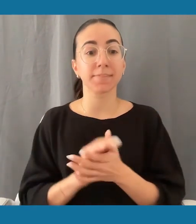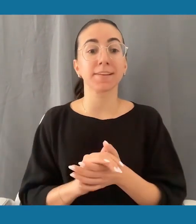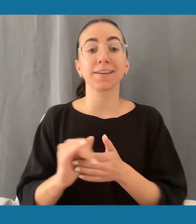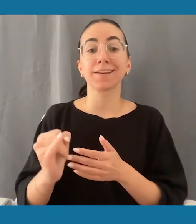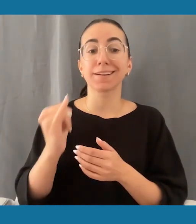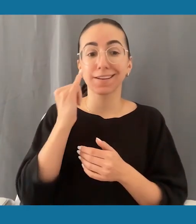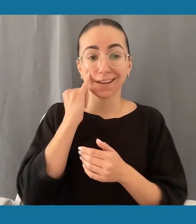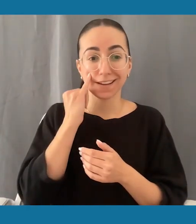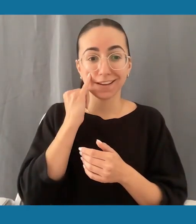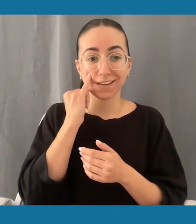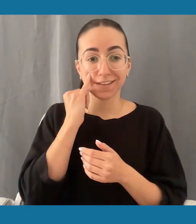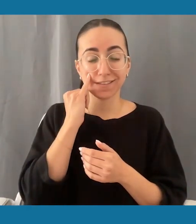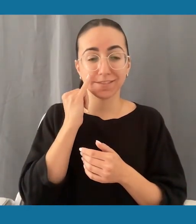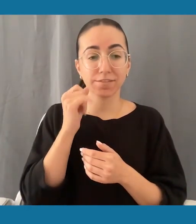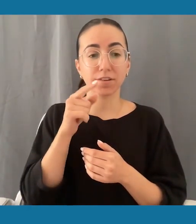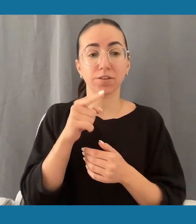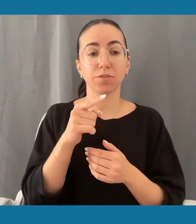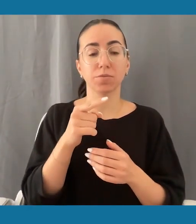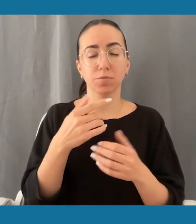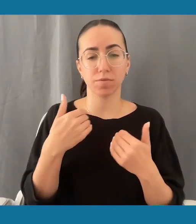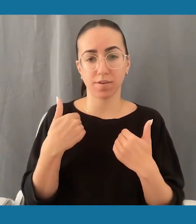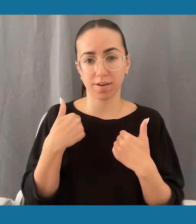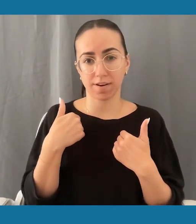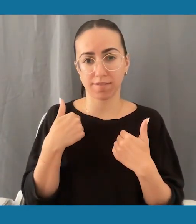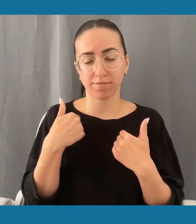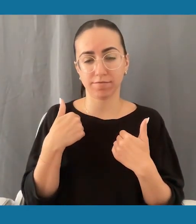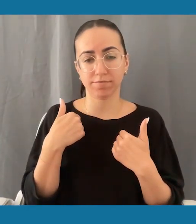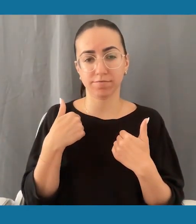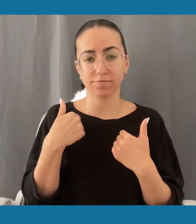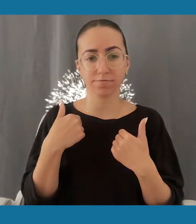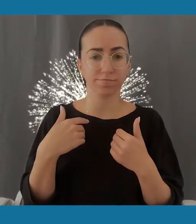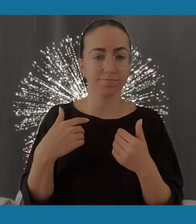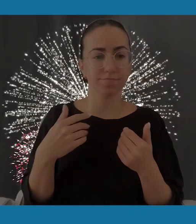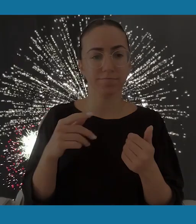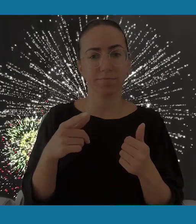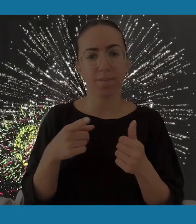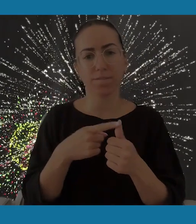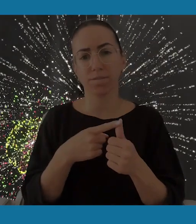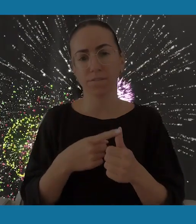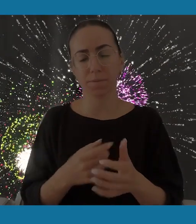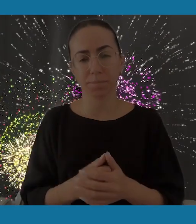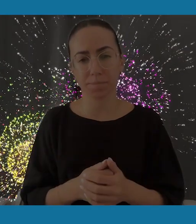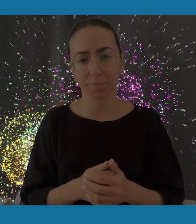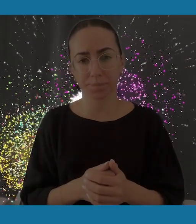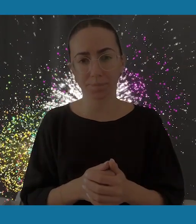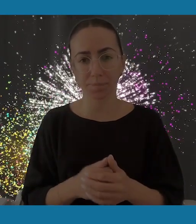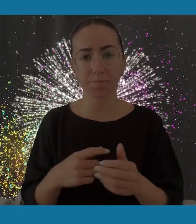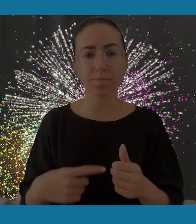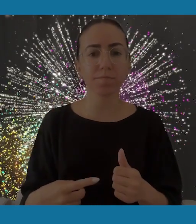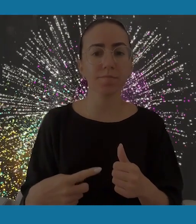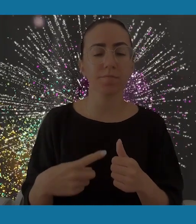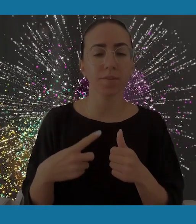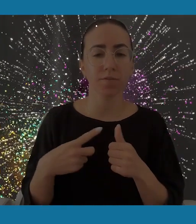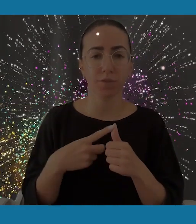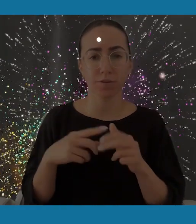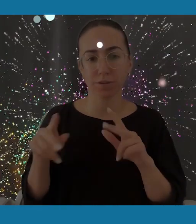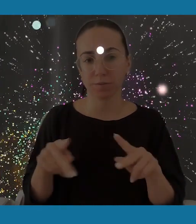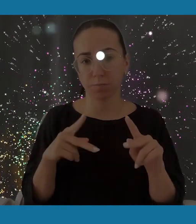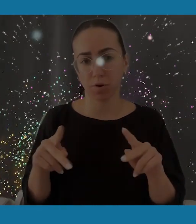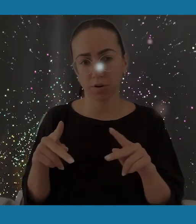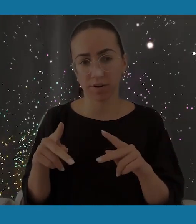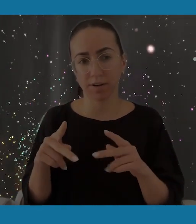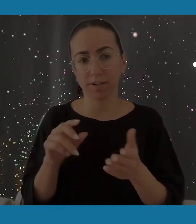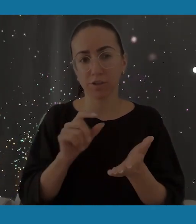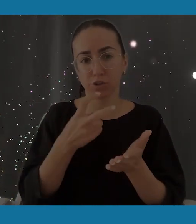contribute assets to a first party special needs trust after you turn 65, those